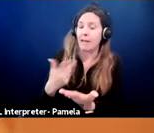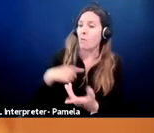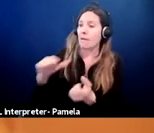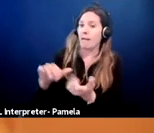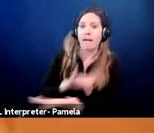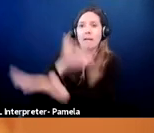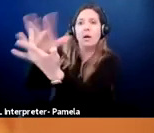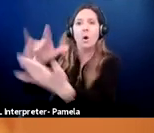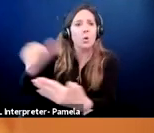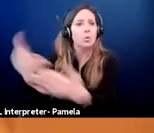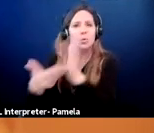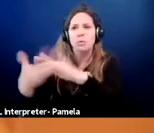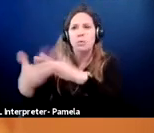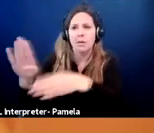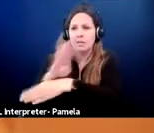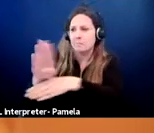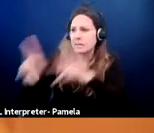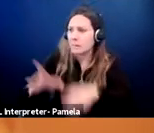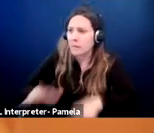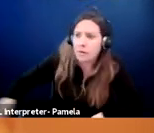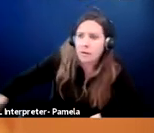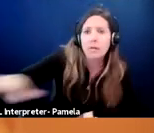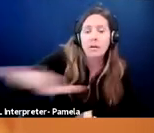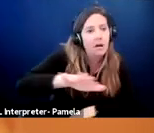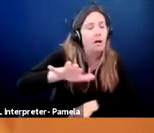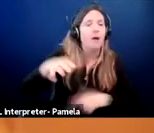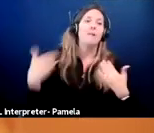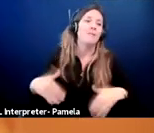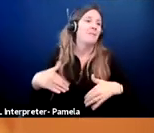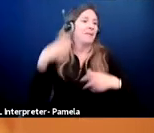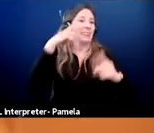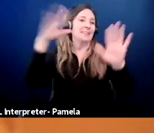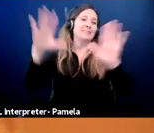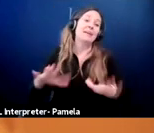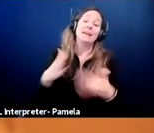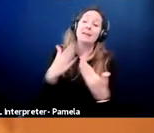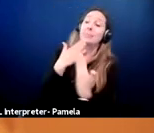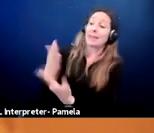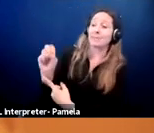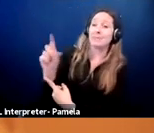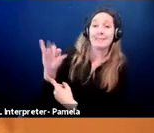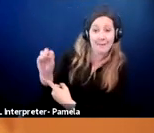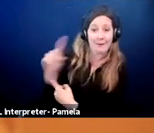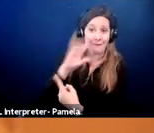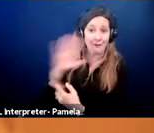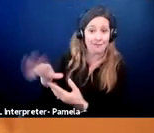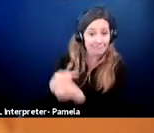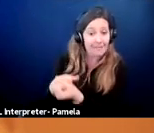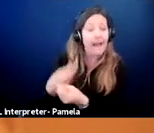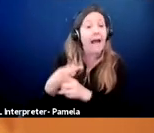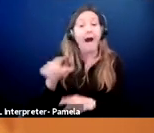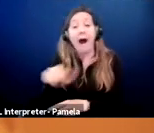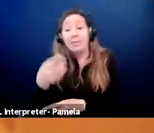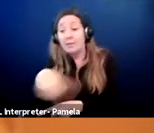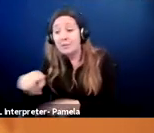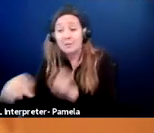new community of business people. And I think that that's great. So thank you very much to SLEO and to the rest of our sponsors and to all